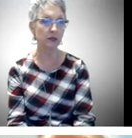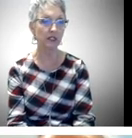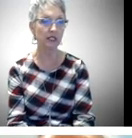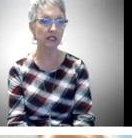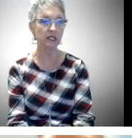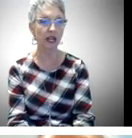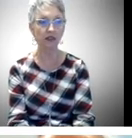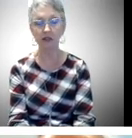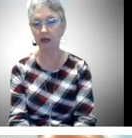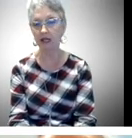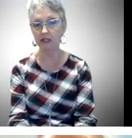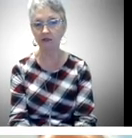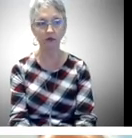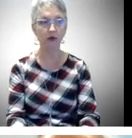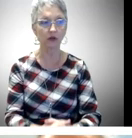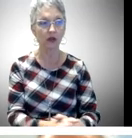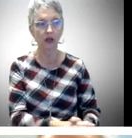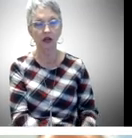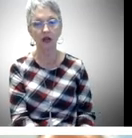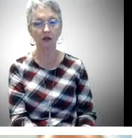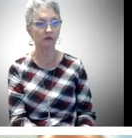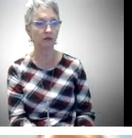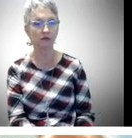a disability didn't have the capacity for